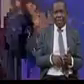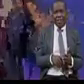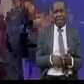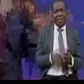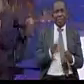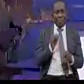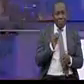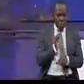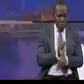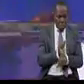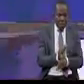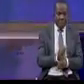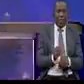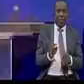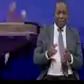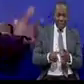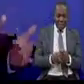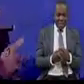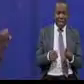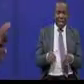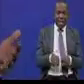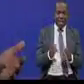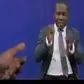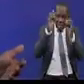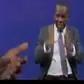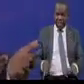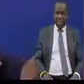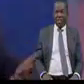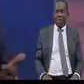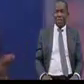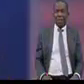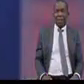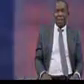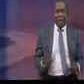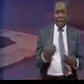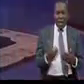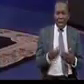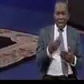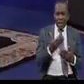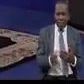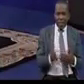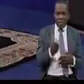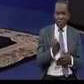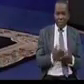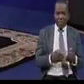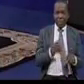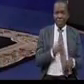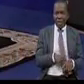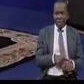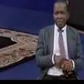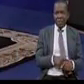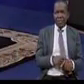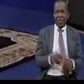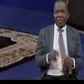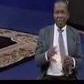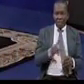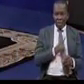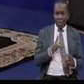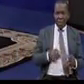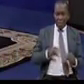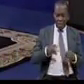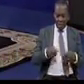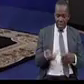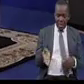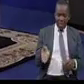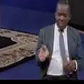then after administering in the teacher's office, he gave me pastoral.